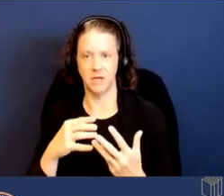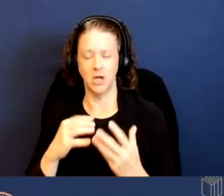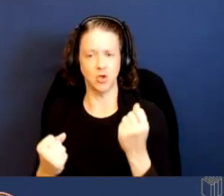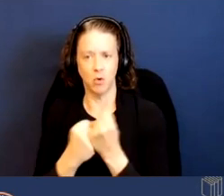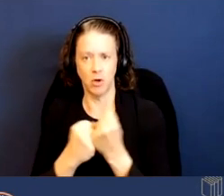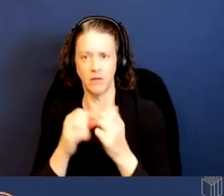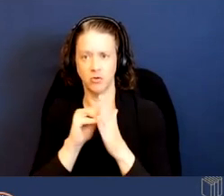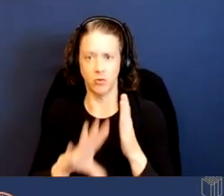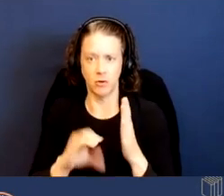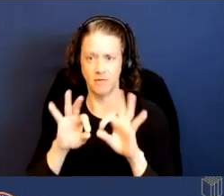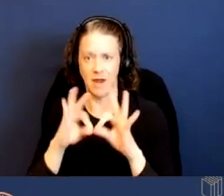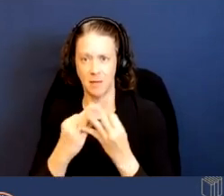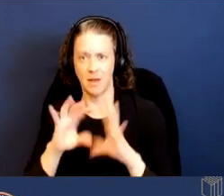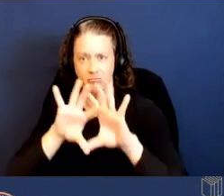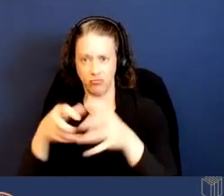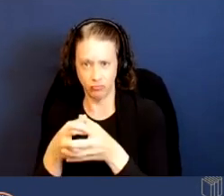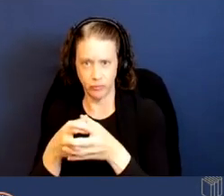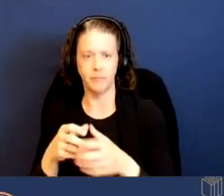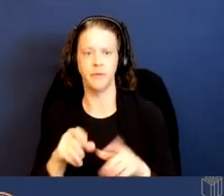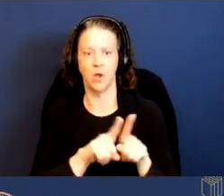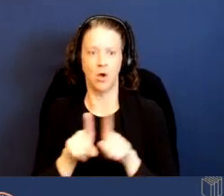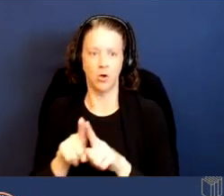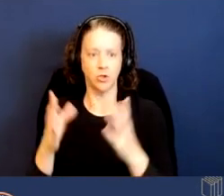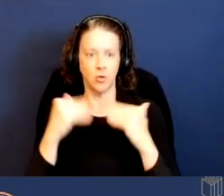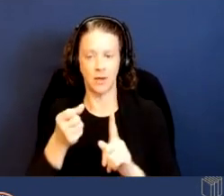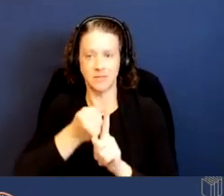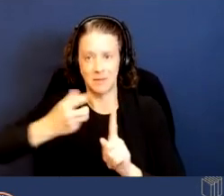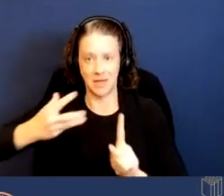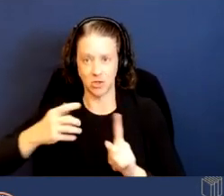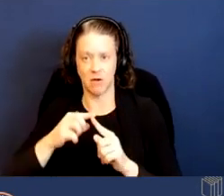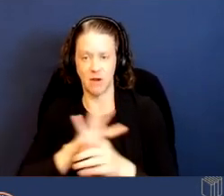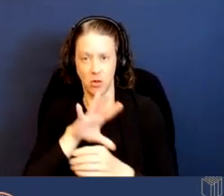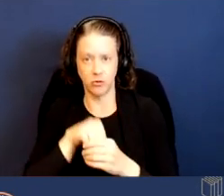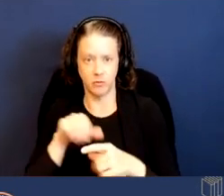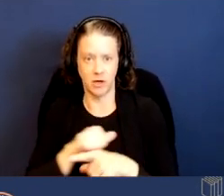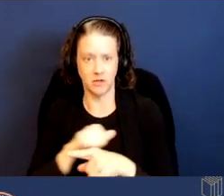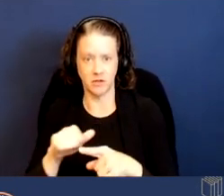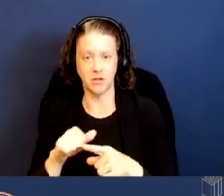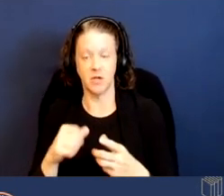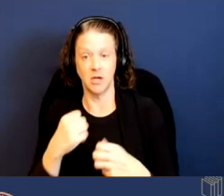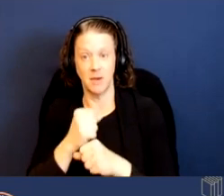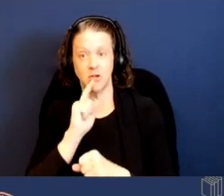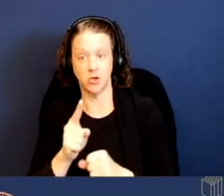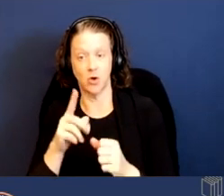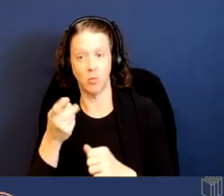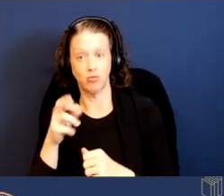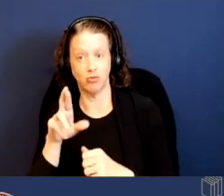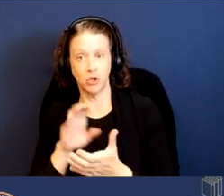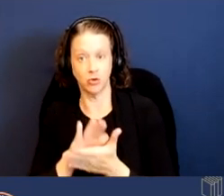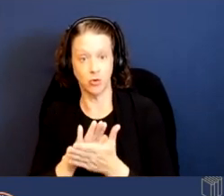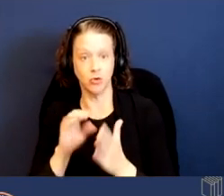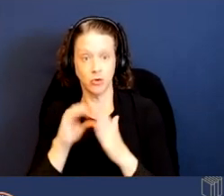need. Expansion of inclusive practices, again, to ensure that preschool children with disabilities have access to learn in the